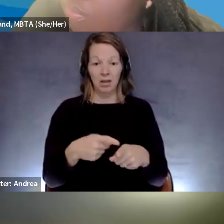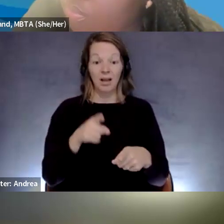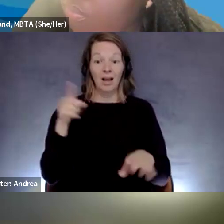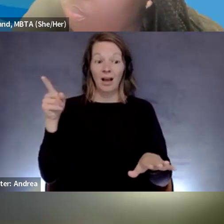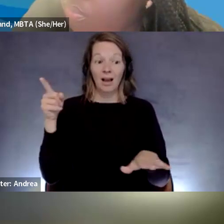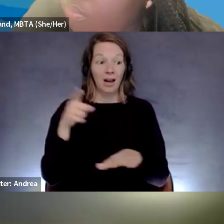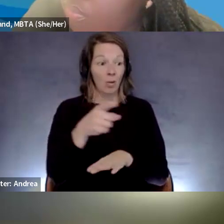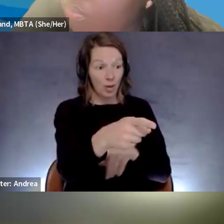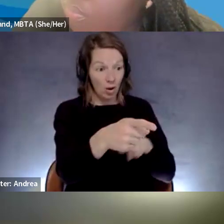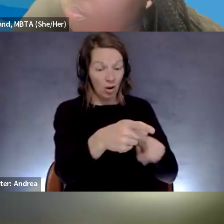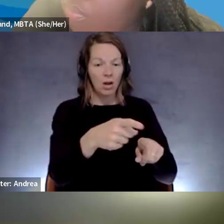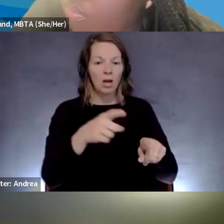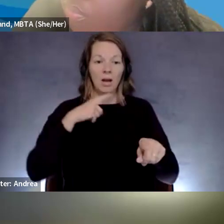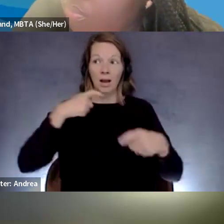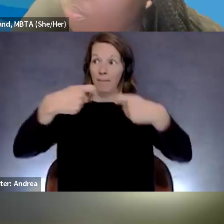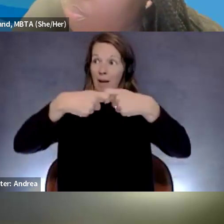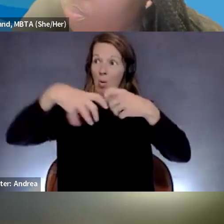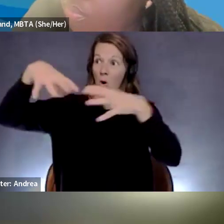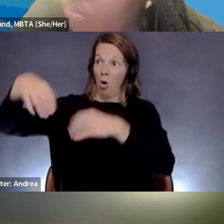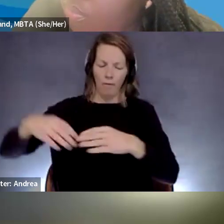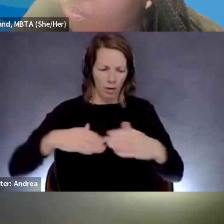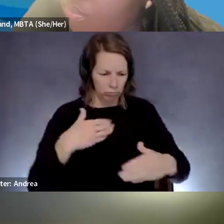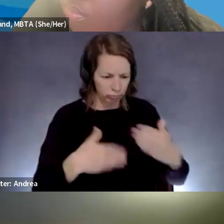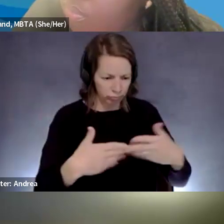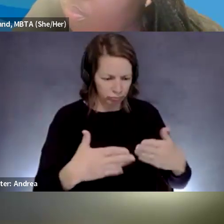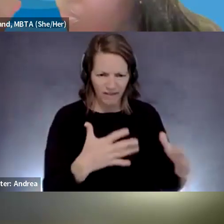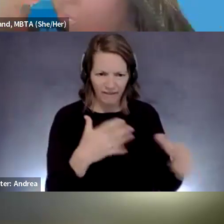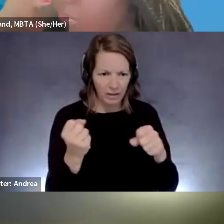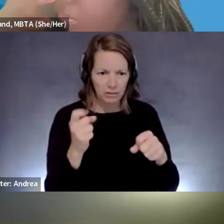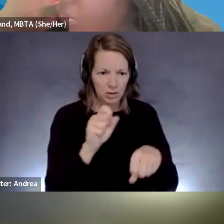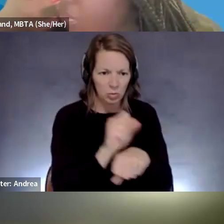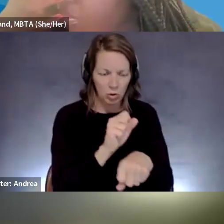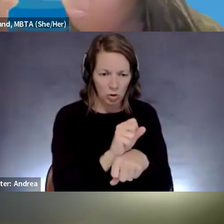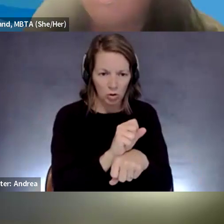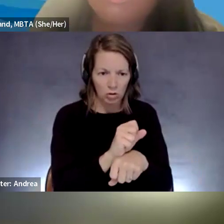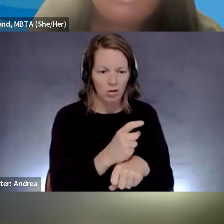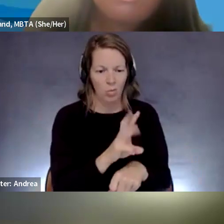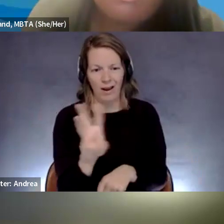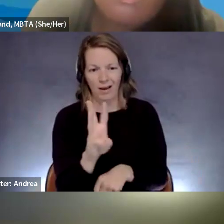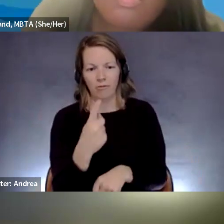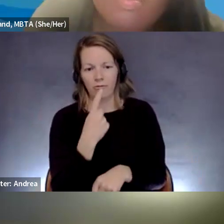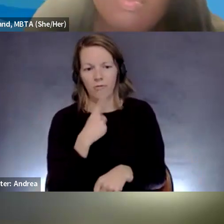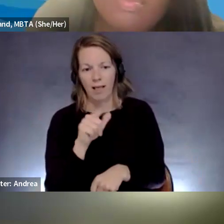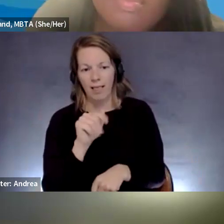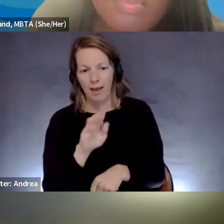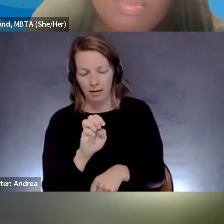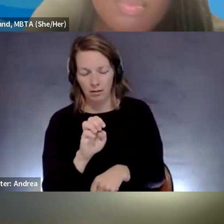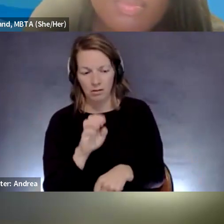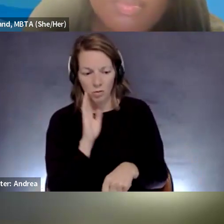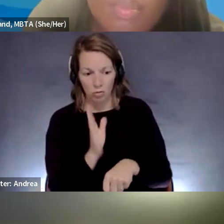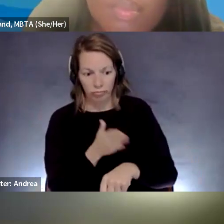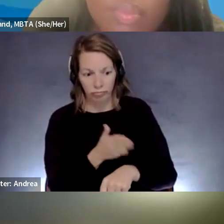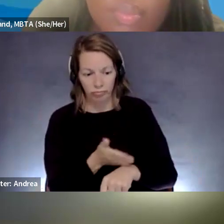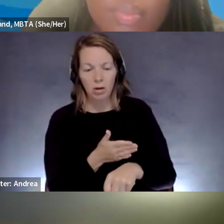can basically, once we kill power, we have very limited time to do any work to the west on the red line. So this location, from that